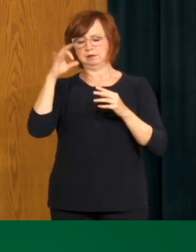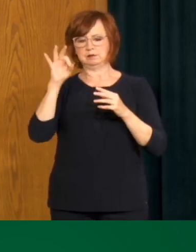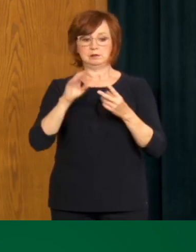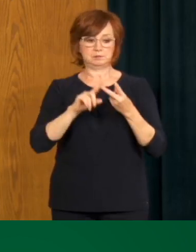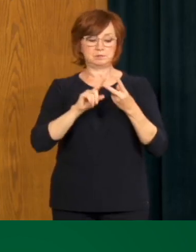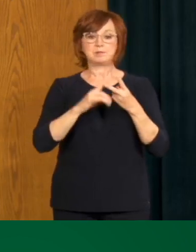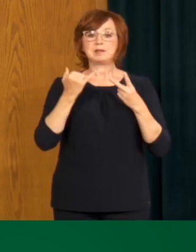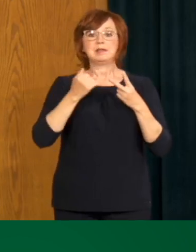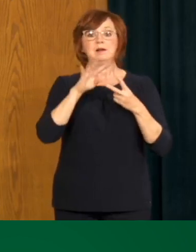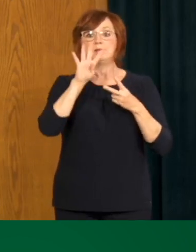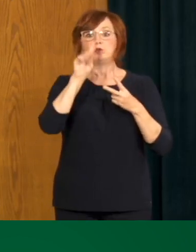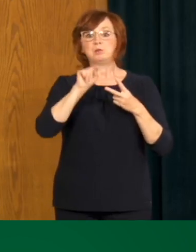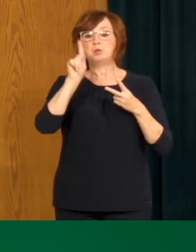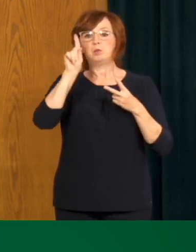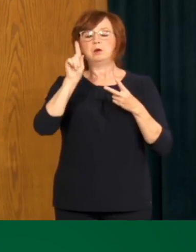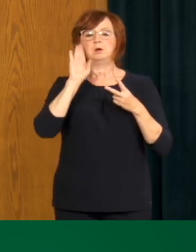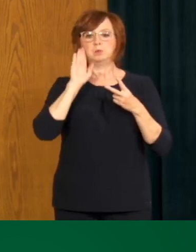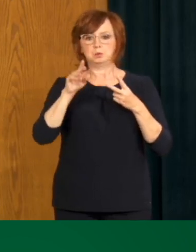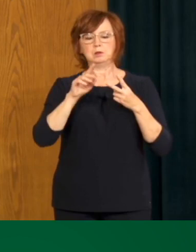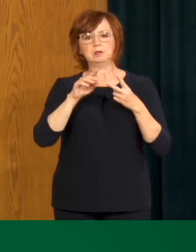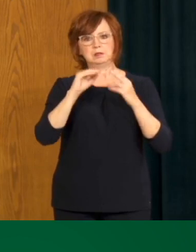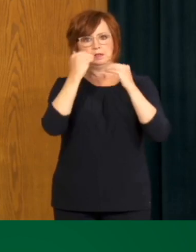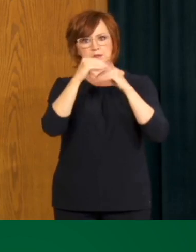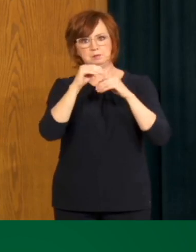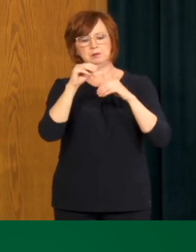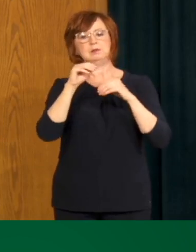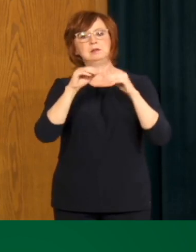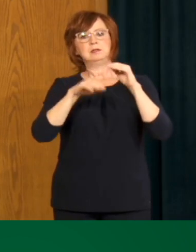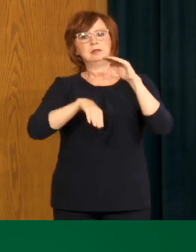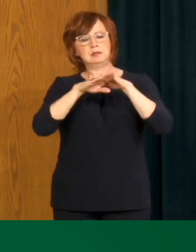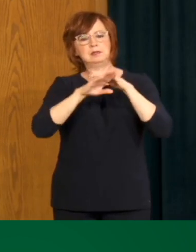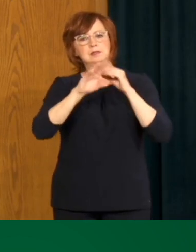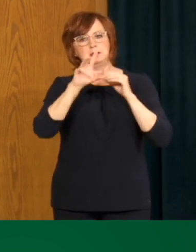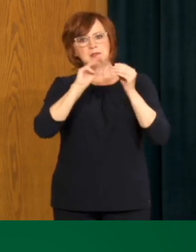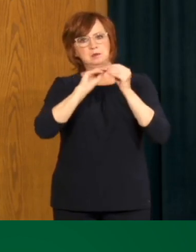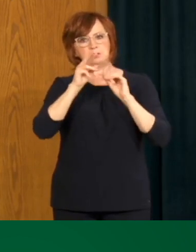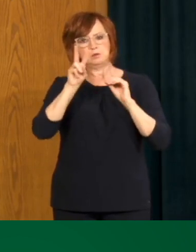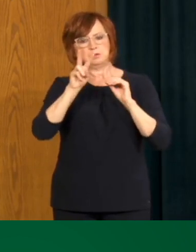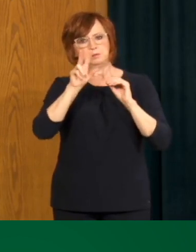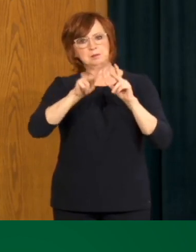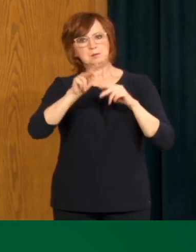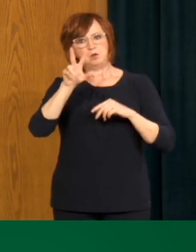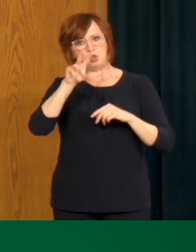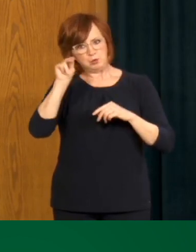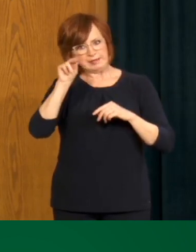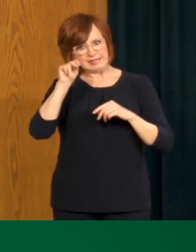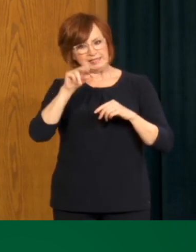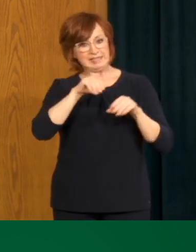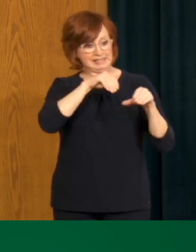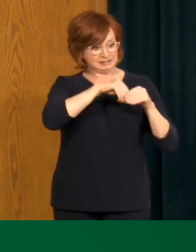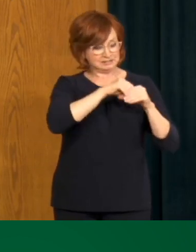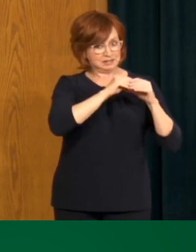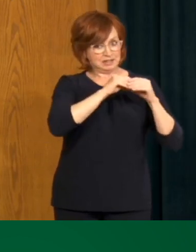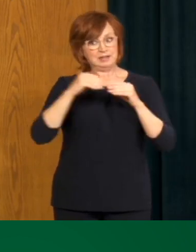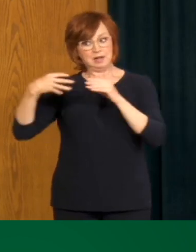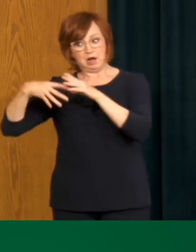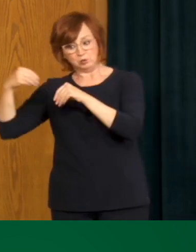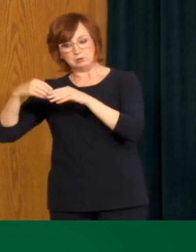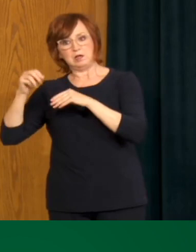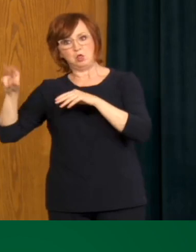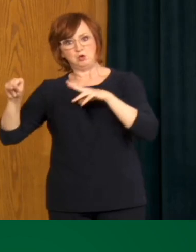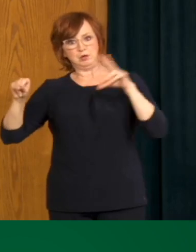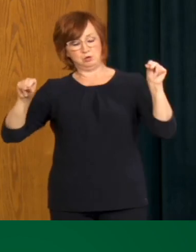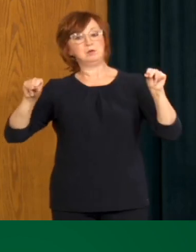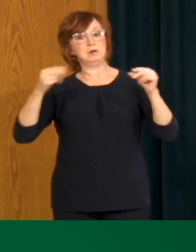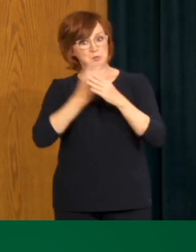indoor gatherings increases to 30 people, the same as our current outdoor gatherings. Of course, even